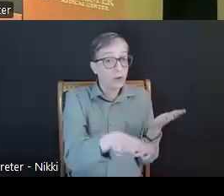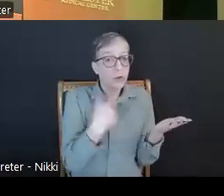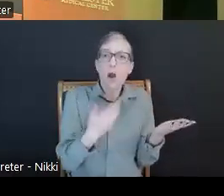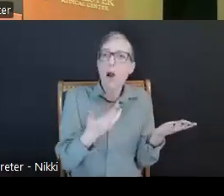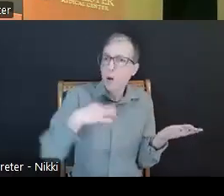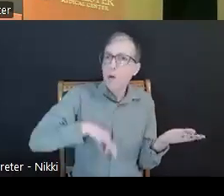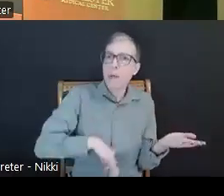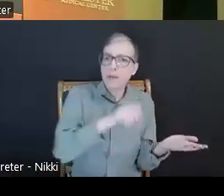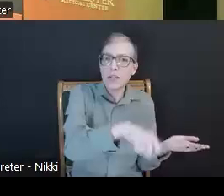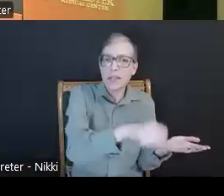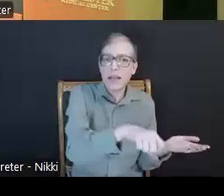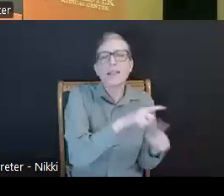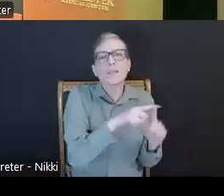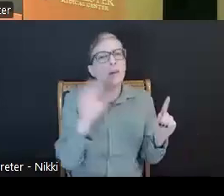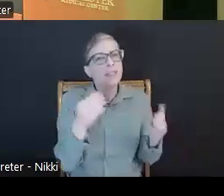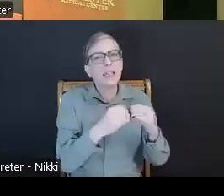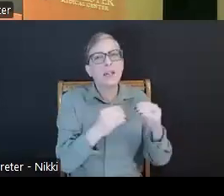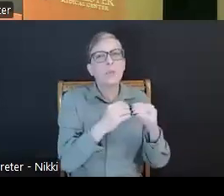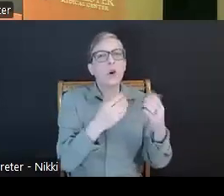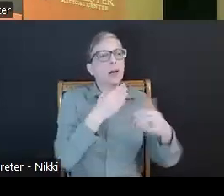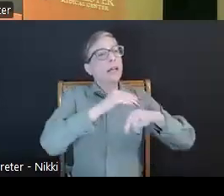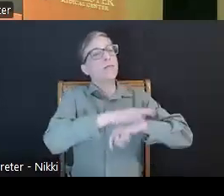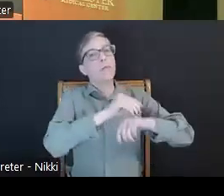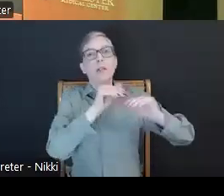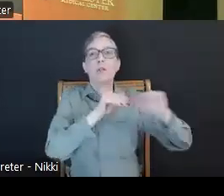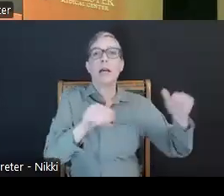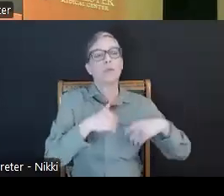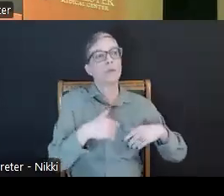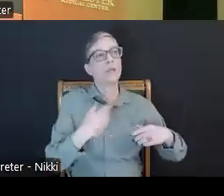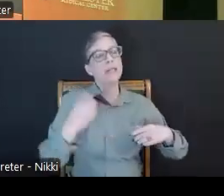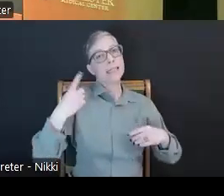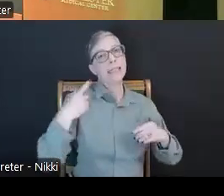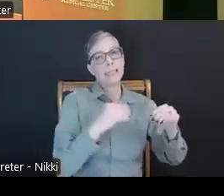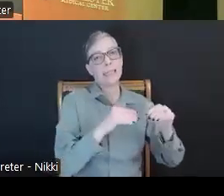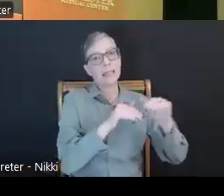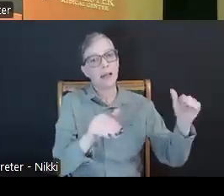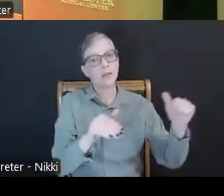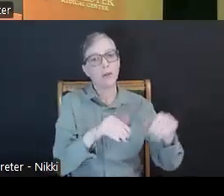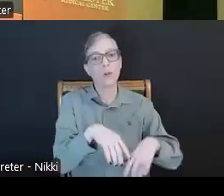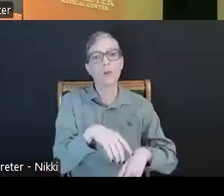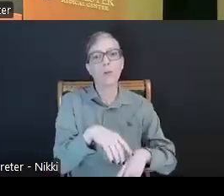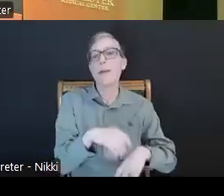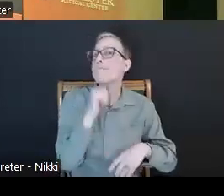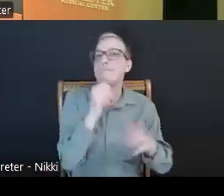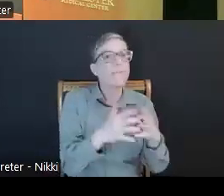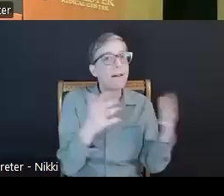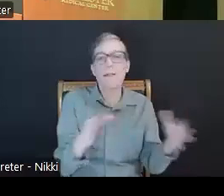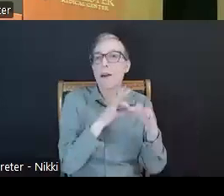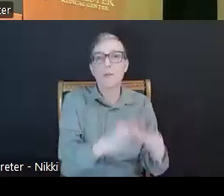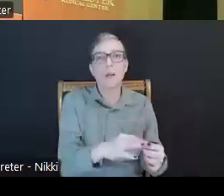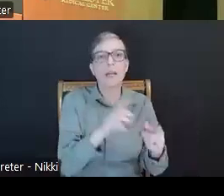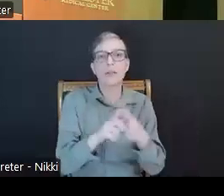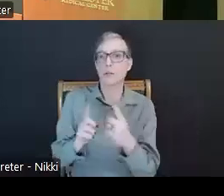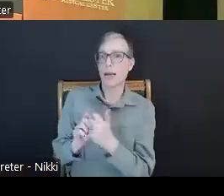of support, or very focused research contexts. There's really limited guidance, actually none at all, about how to actually build